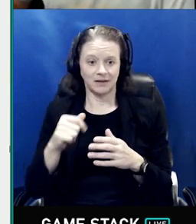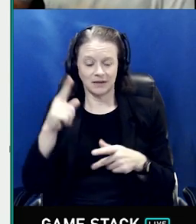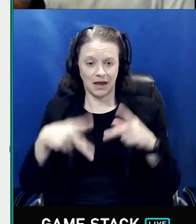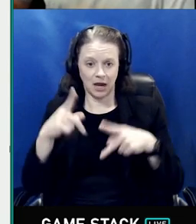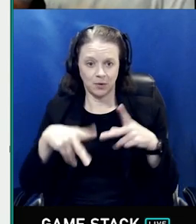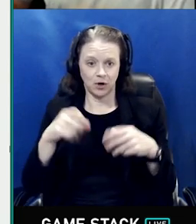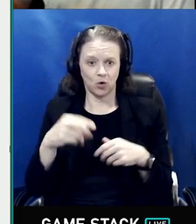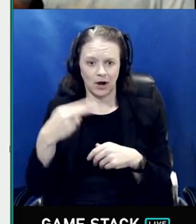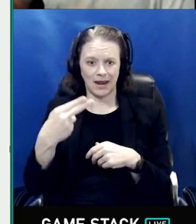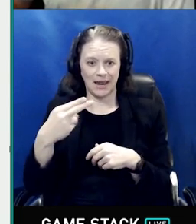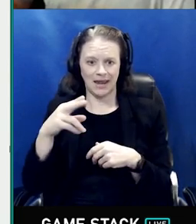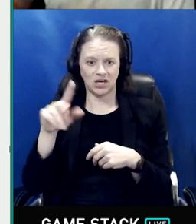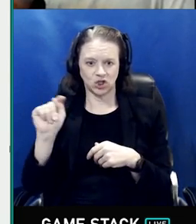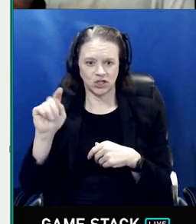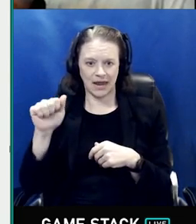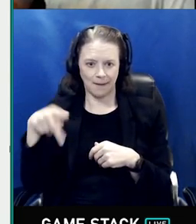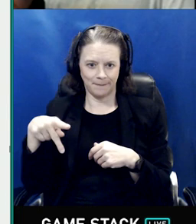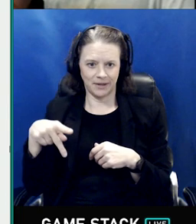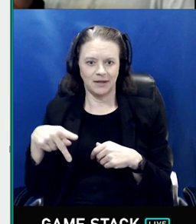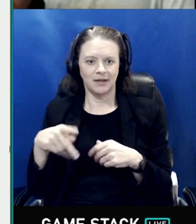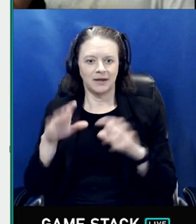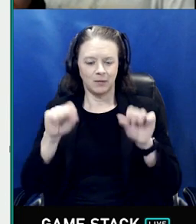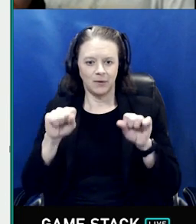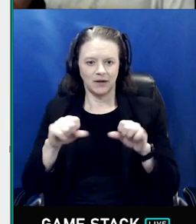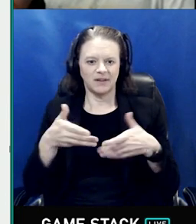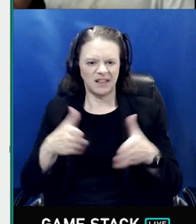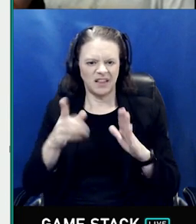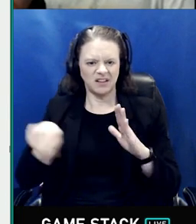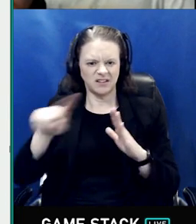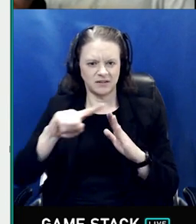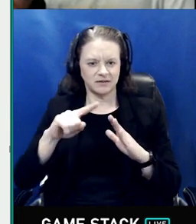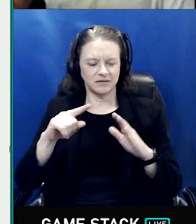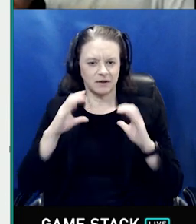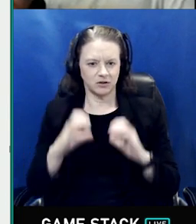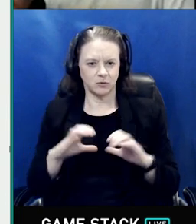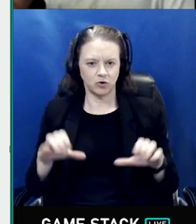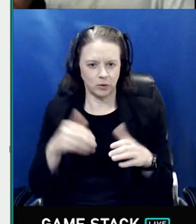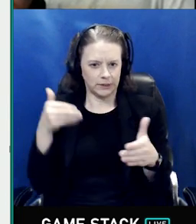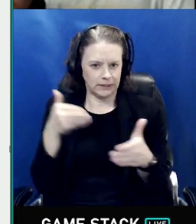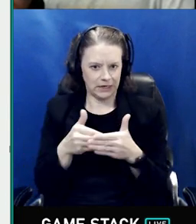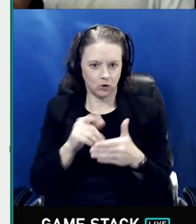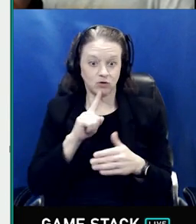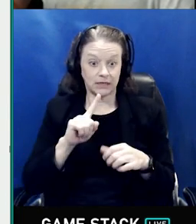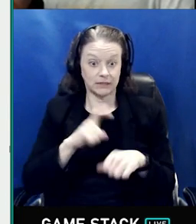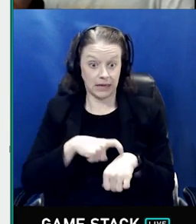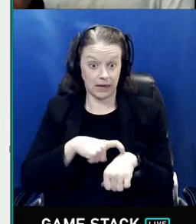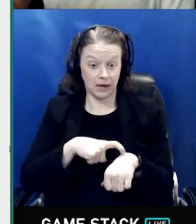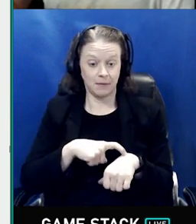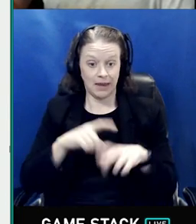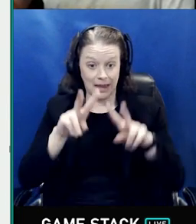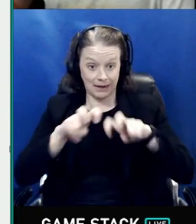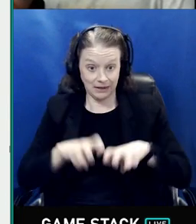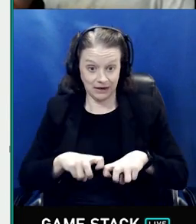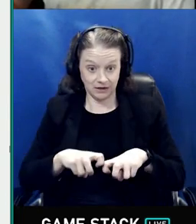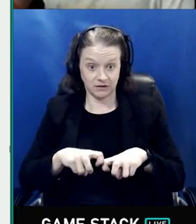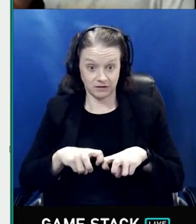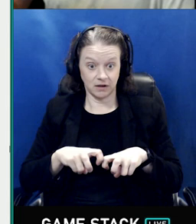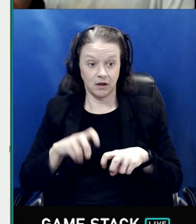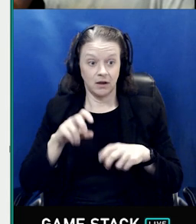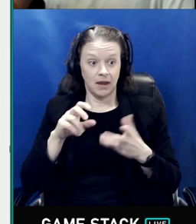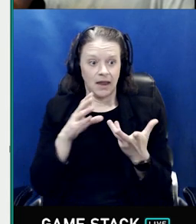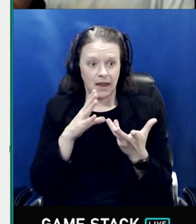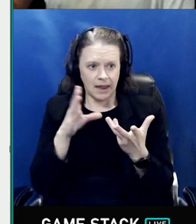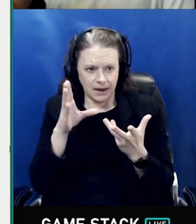HTAP, capabilities that allow customers to do near real-time analytics over operational data in Azure Cosmos DB. All this